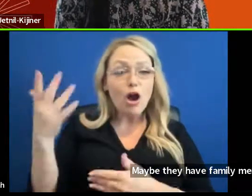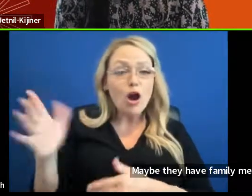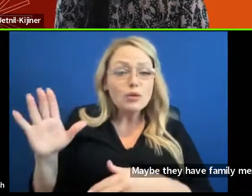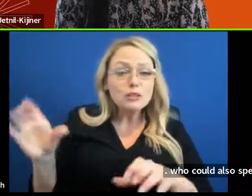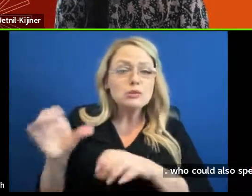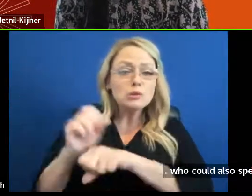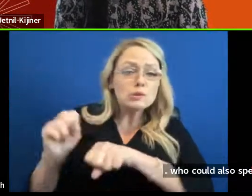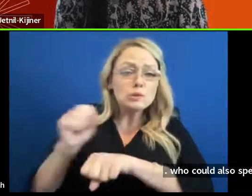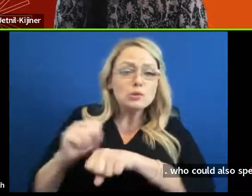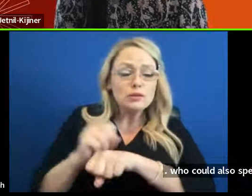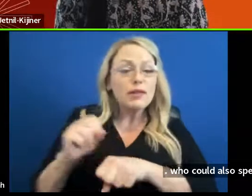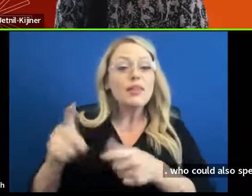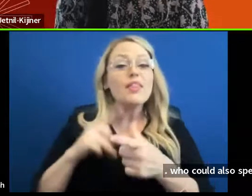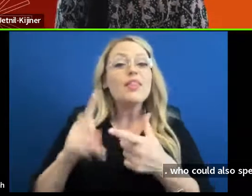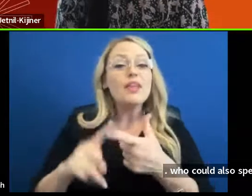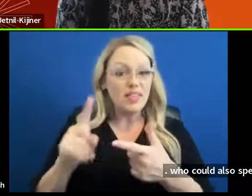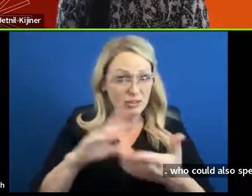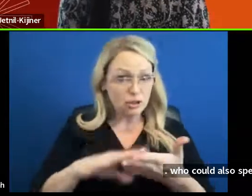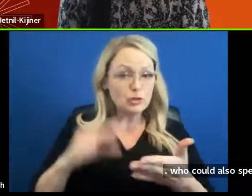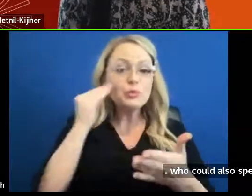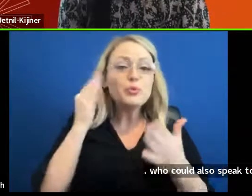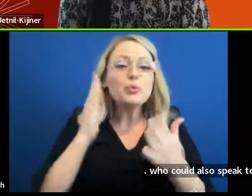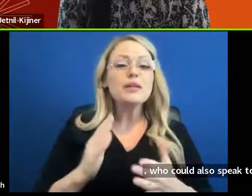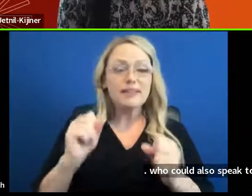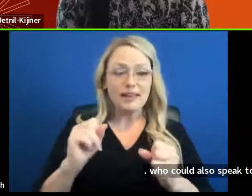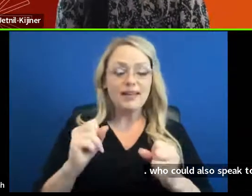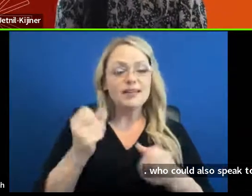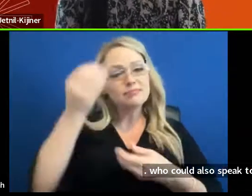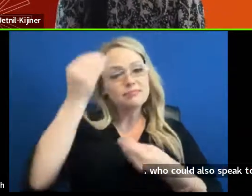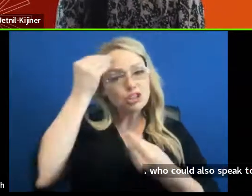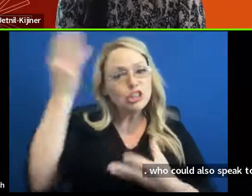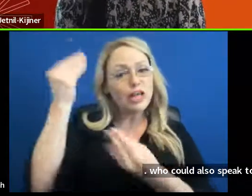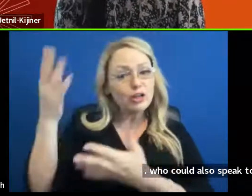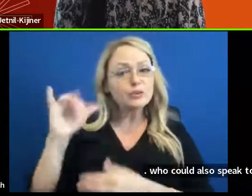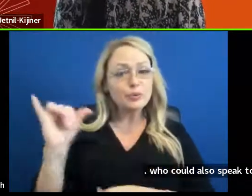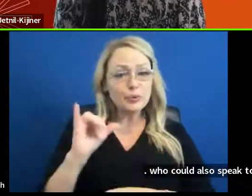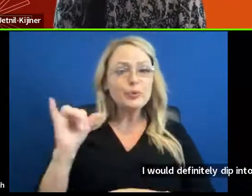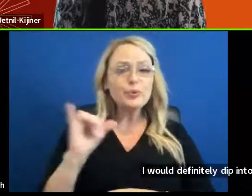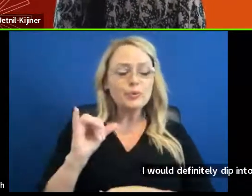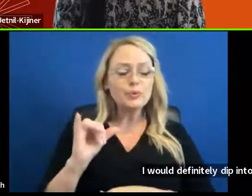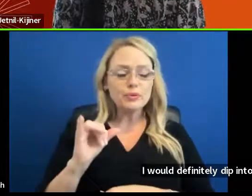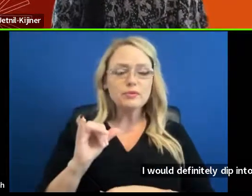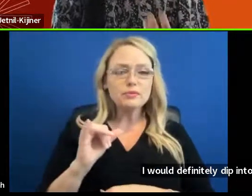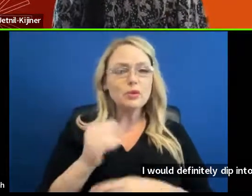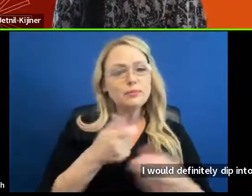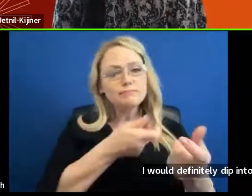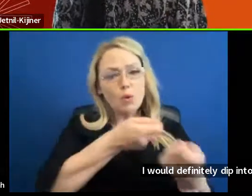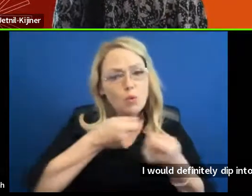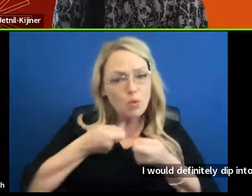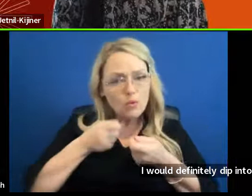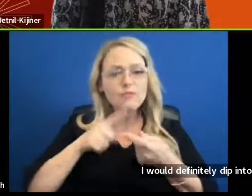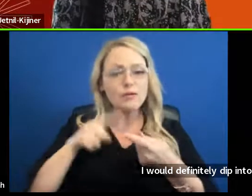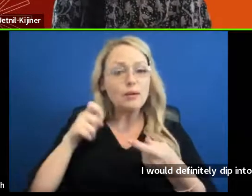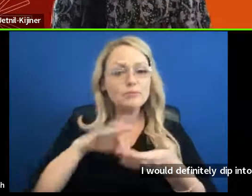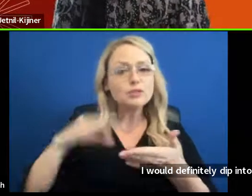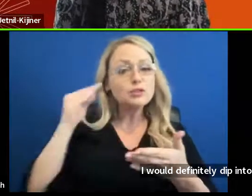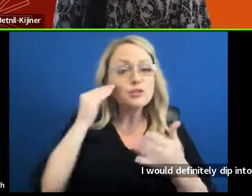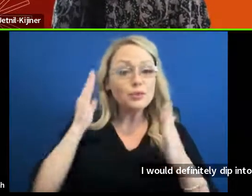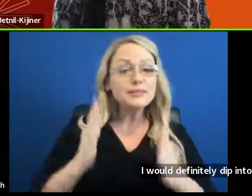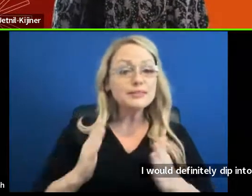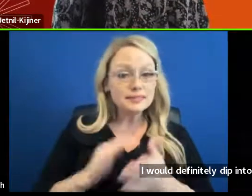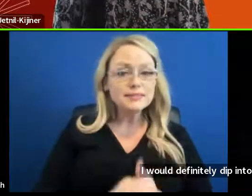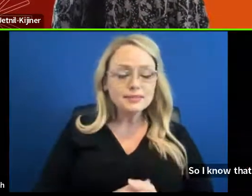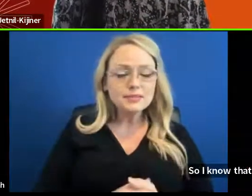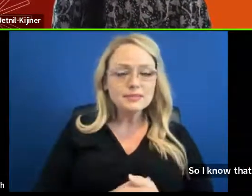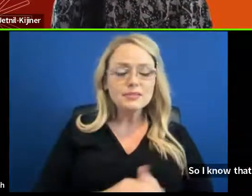well. And I would definitely dip into that kind of well of knowledge. Though I know that I have a lot of family members who've been in those